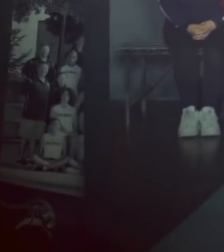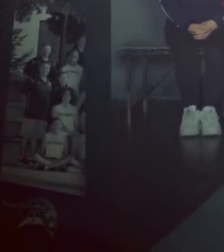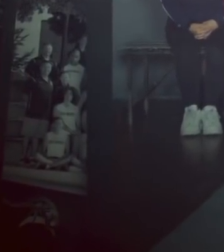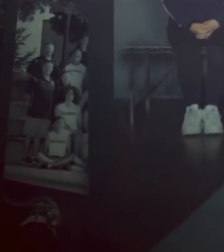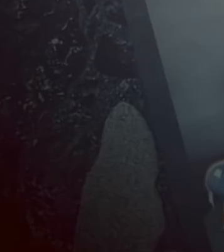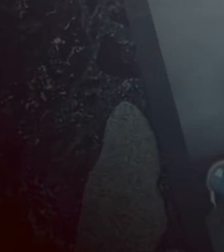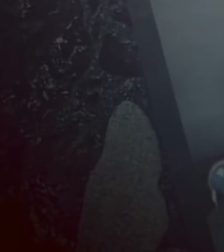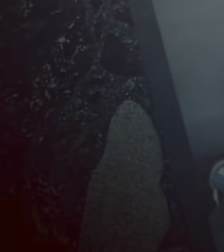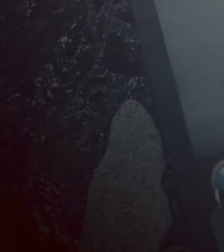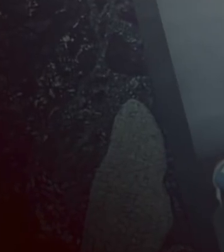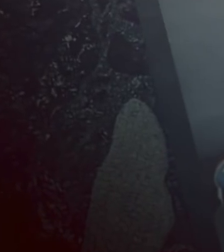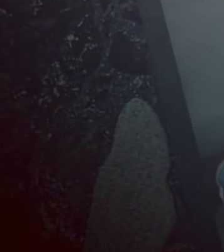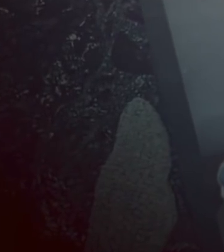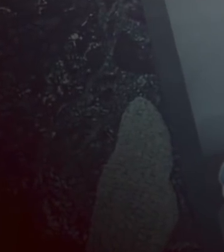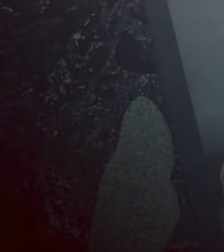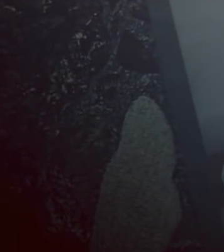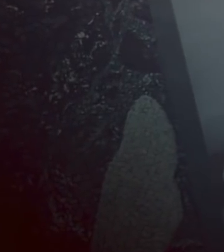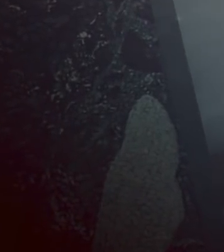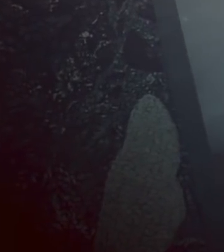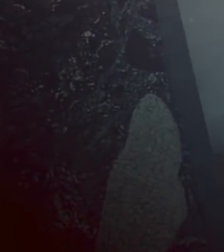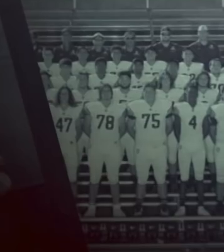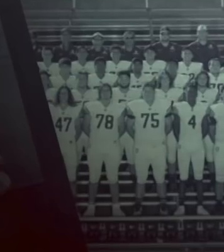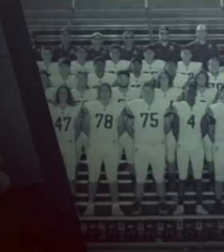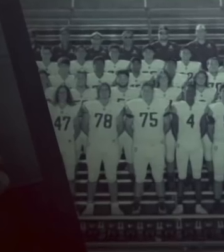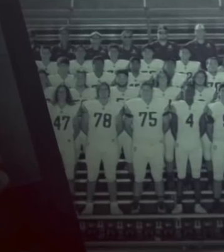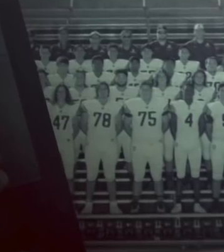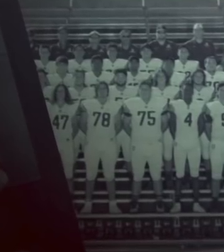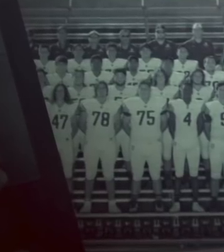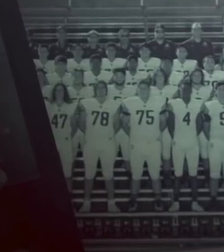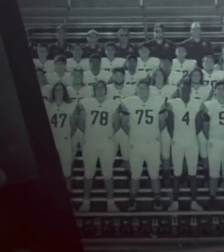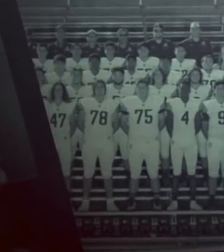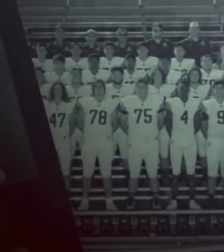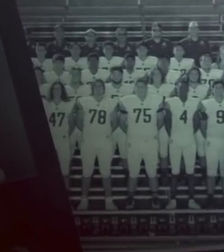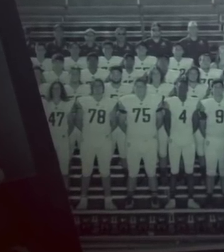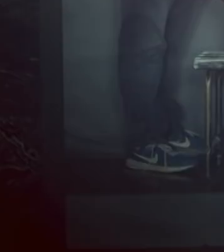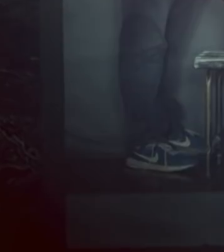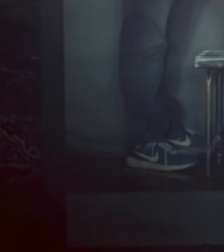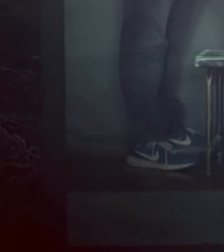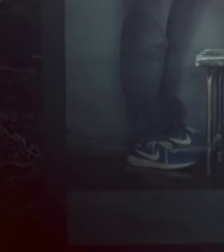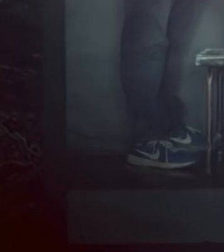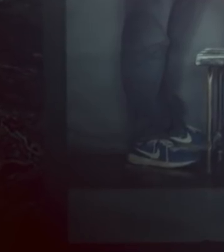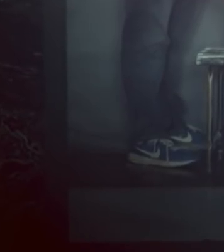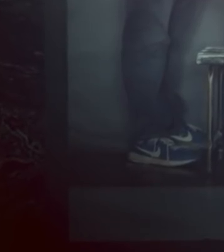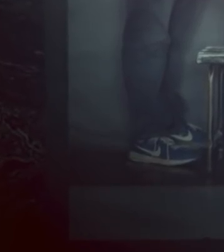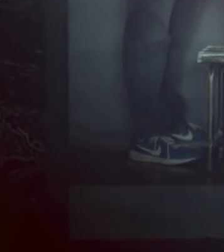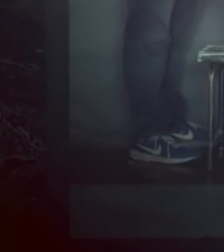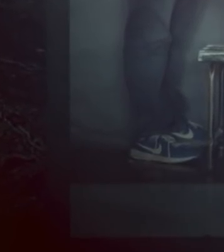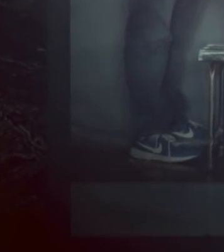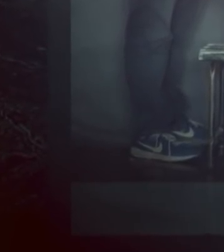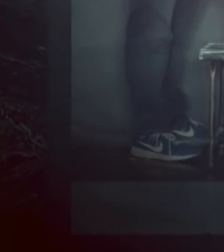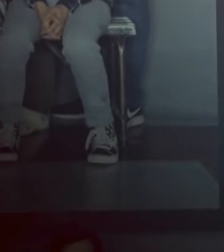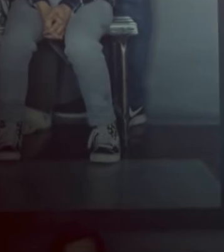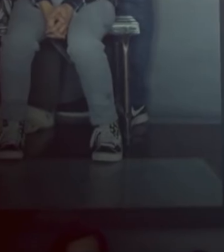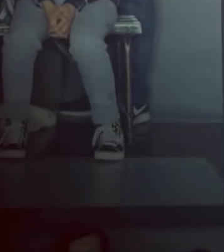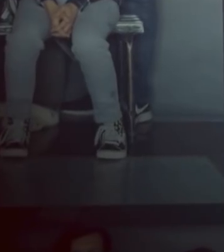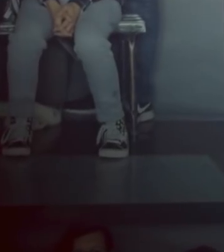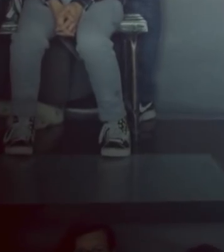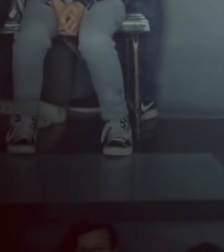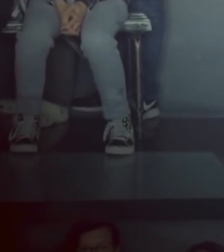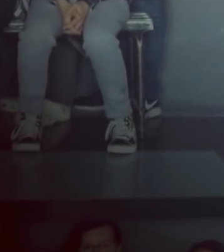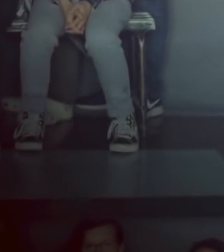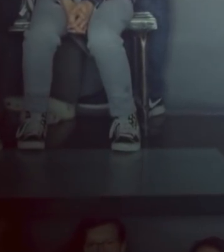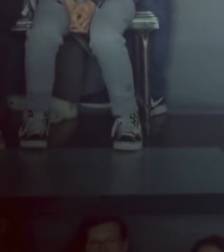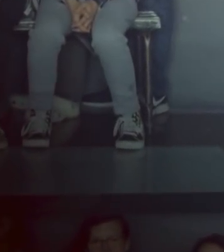monumental. We pull you the wrong companions. You